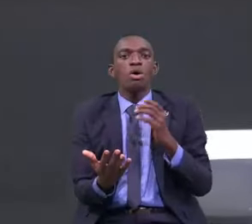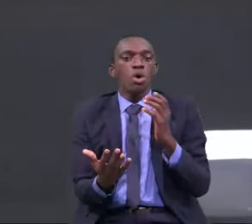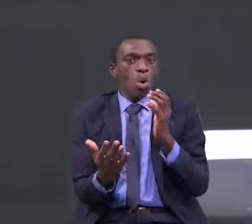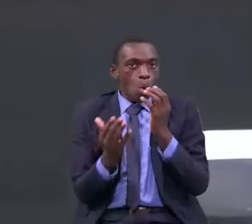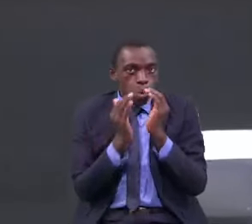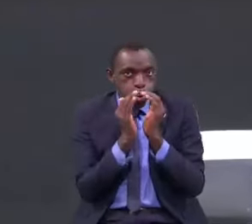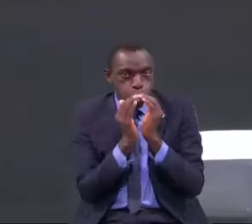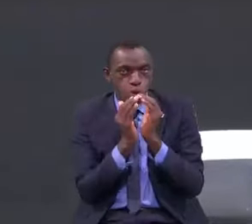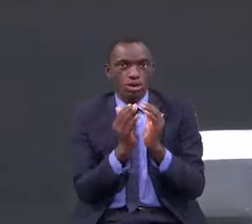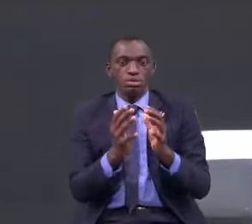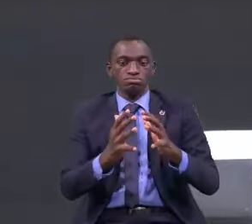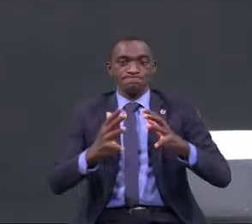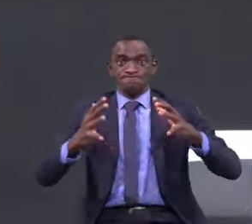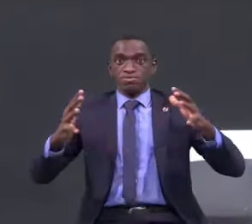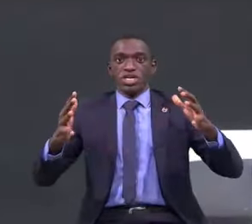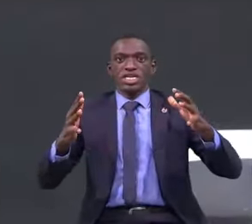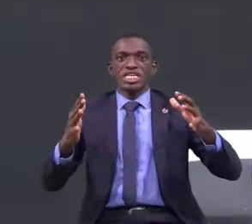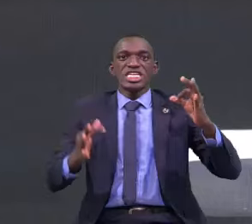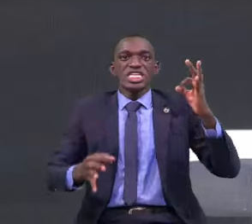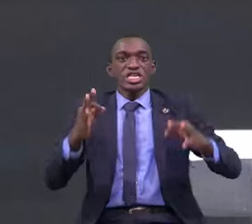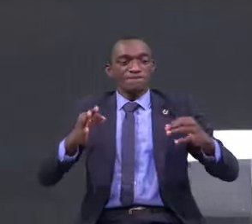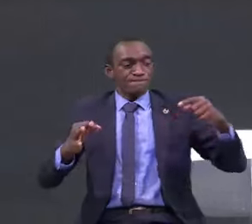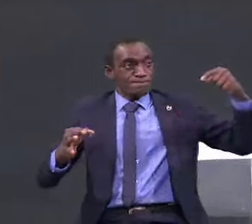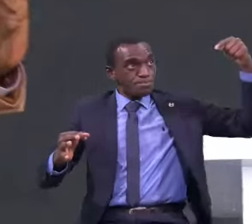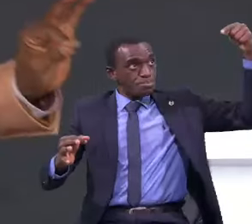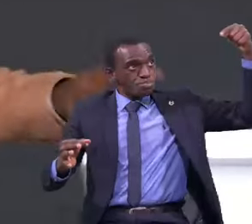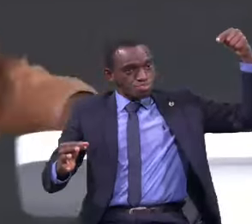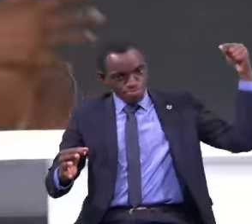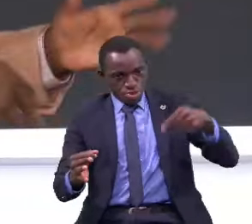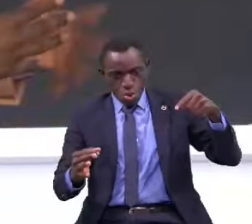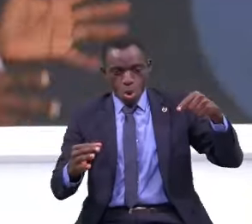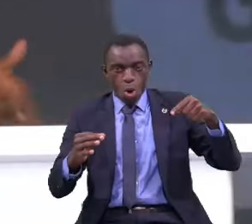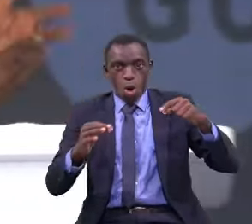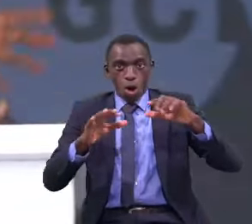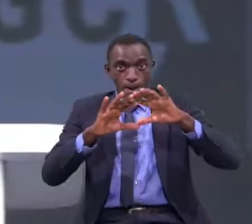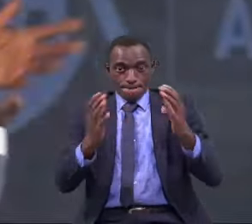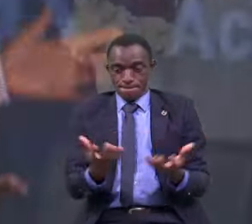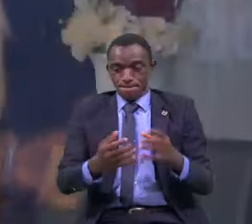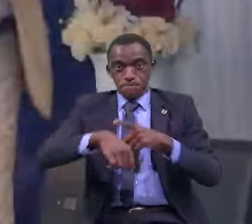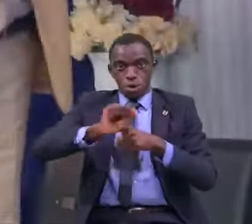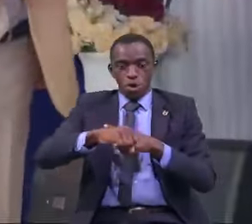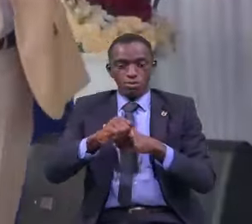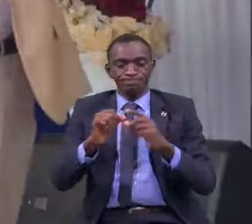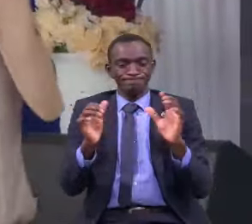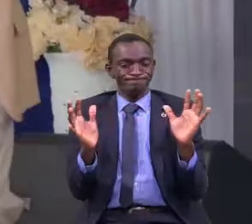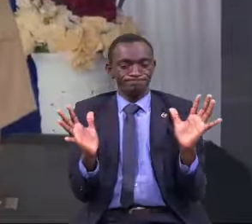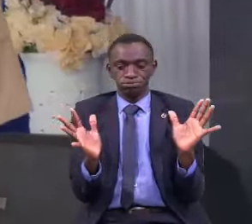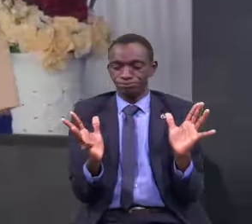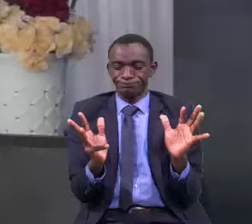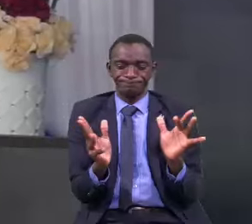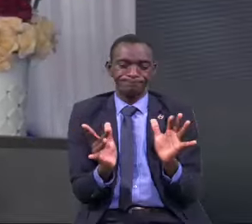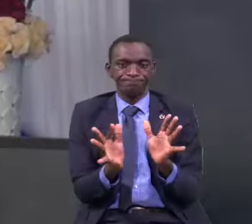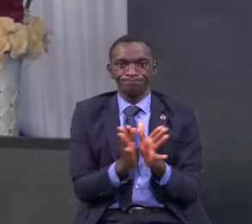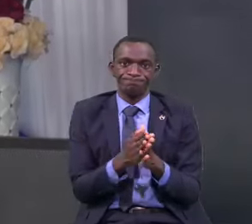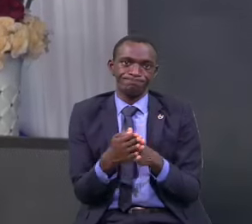rubber. If you deflate that rubber, no air inside that